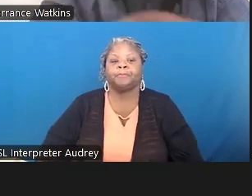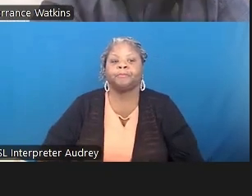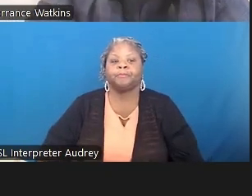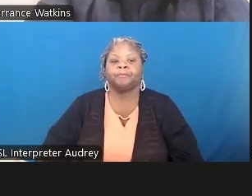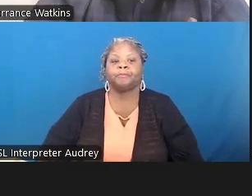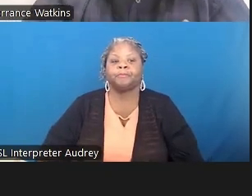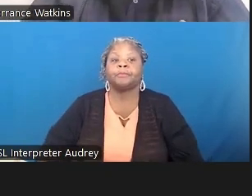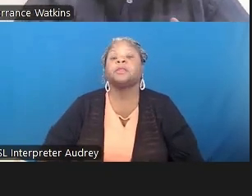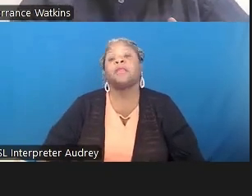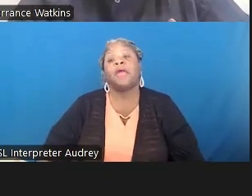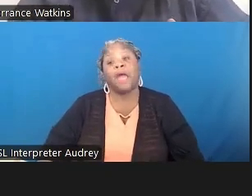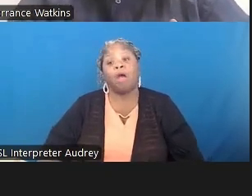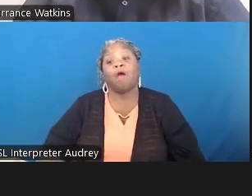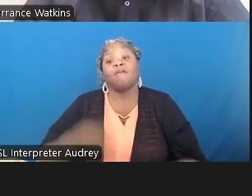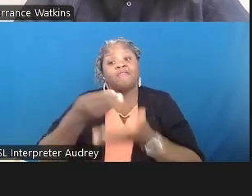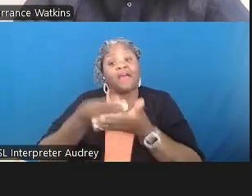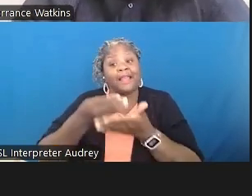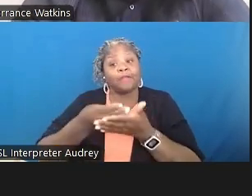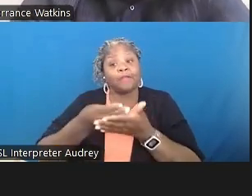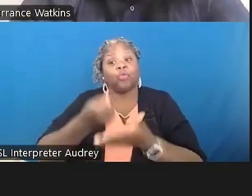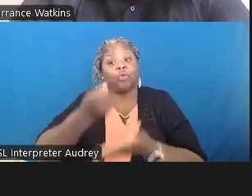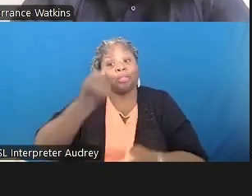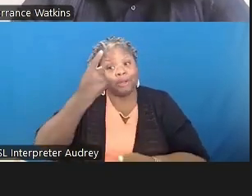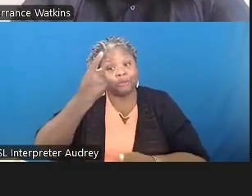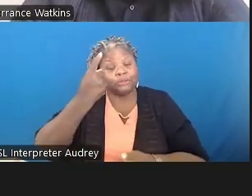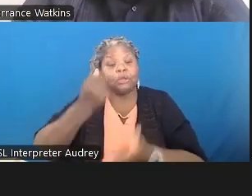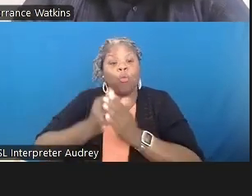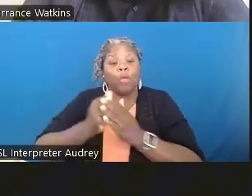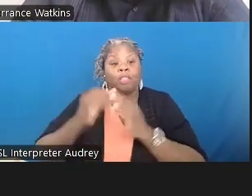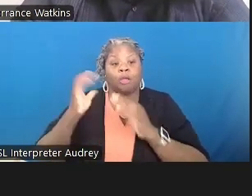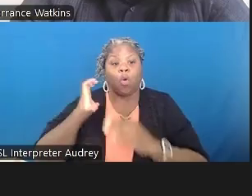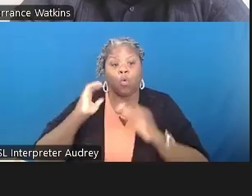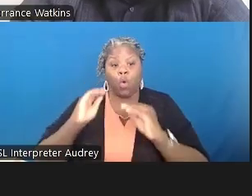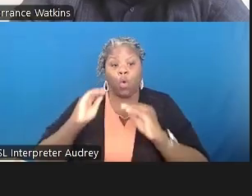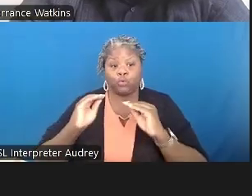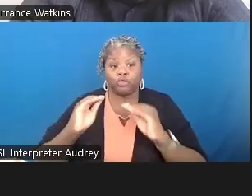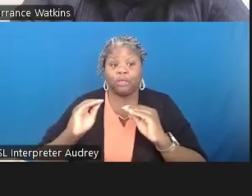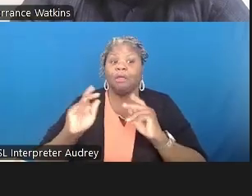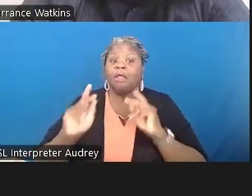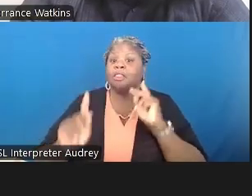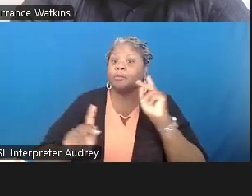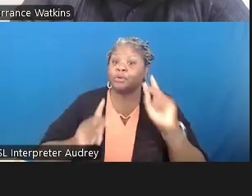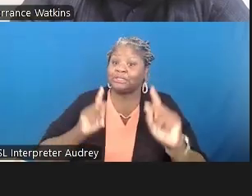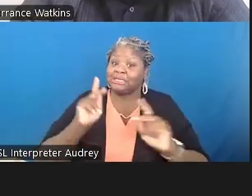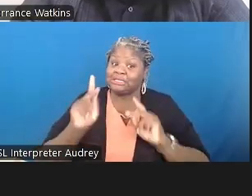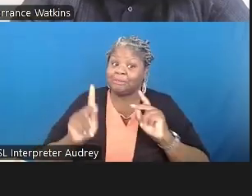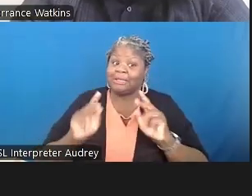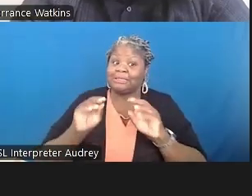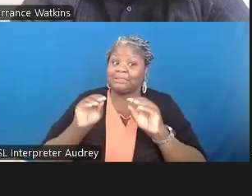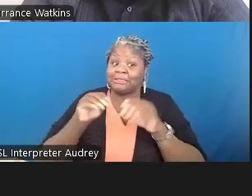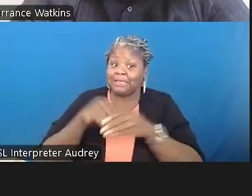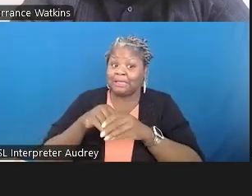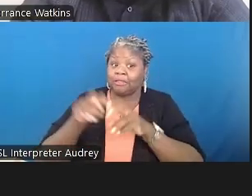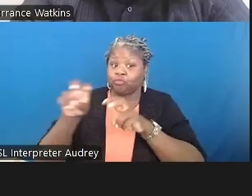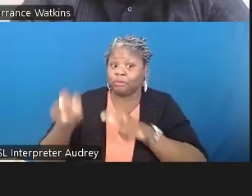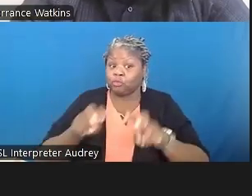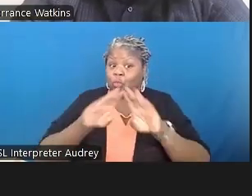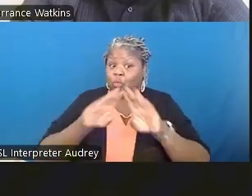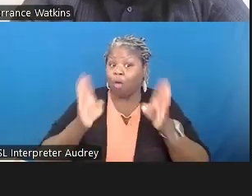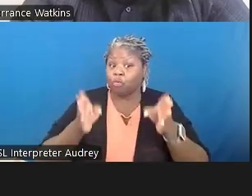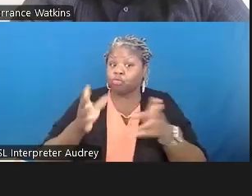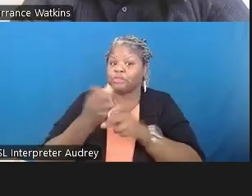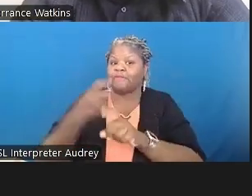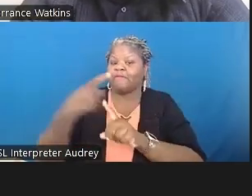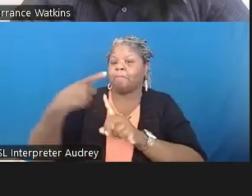Now, financial literacy and coaching. The participants in transitional housing receive a